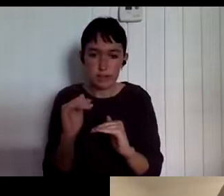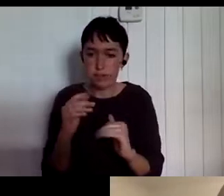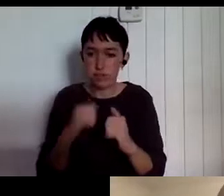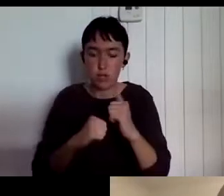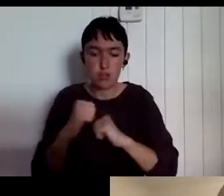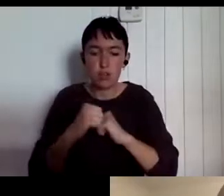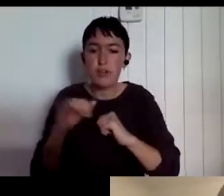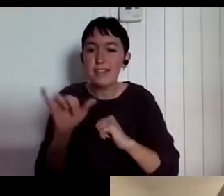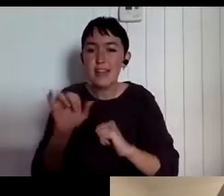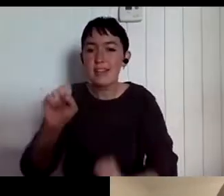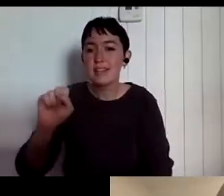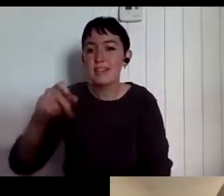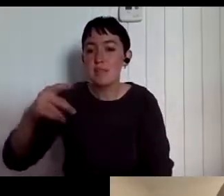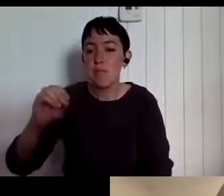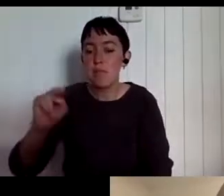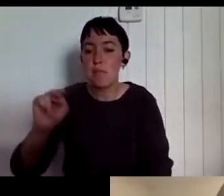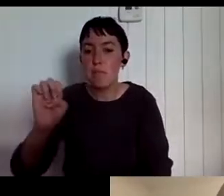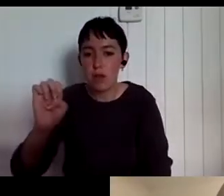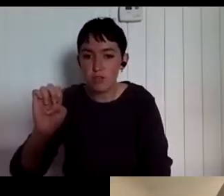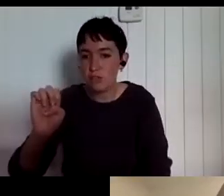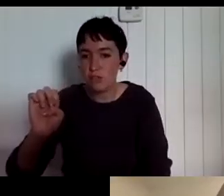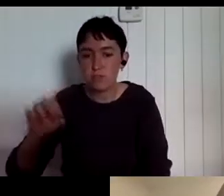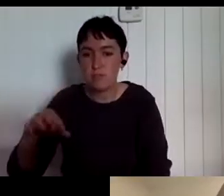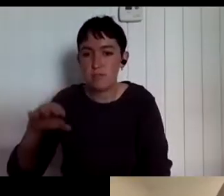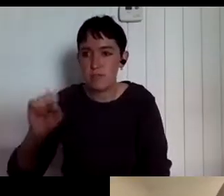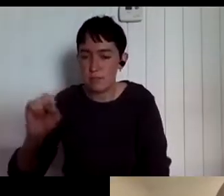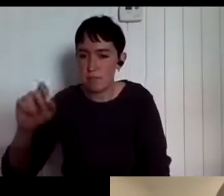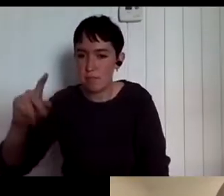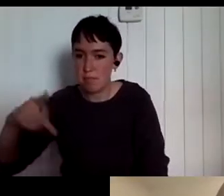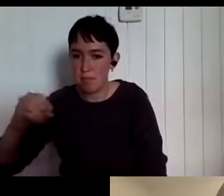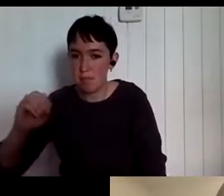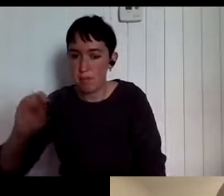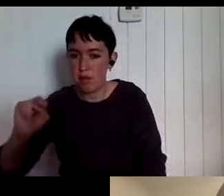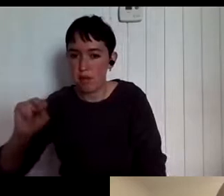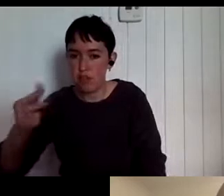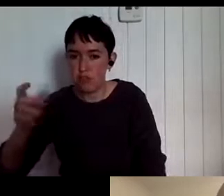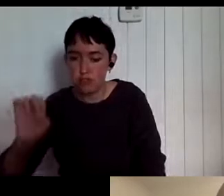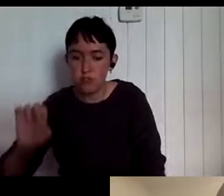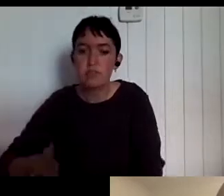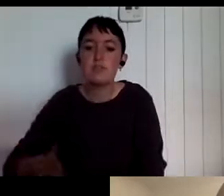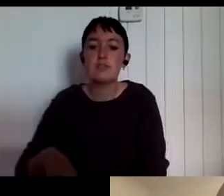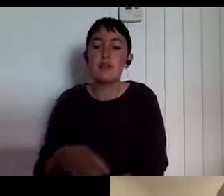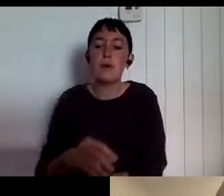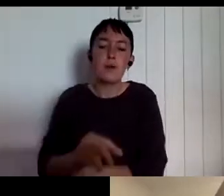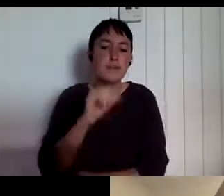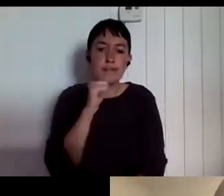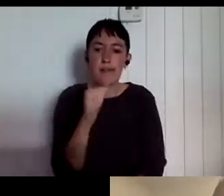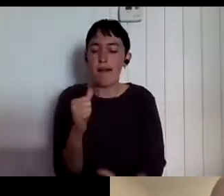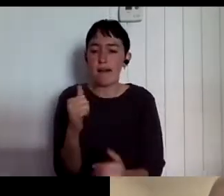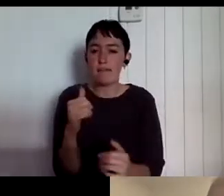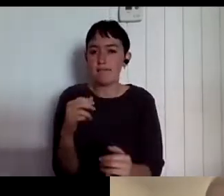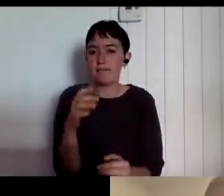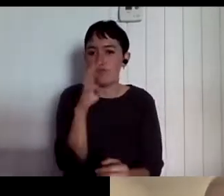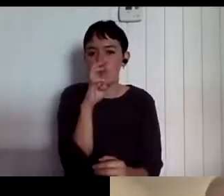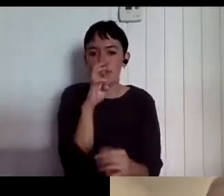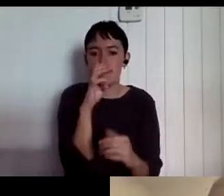sponge. So as you can imagine, a sponge can hold and expand the volume, and it's not as rigid as you can. So the more volume that you have,